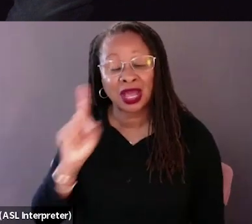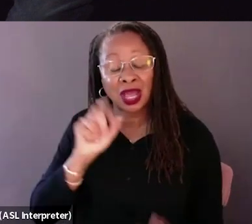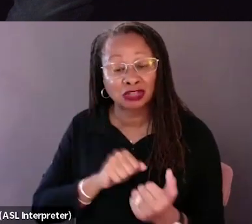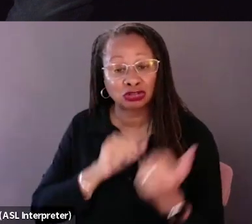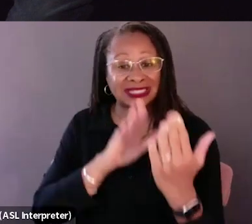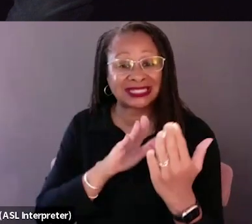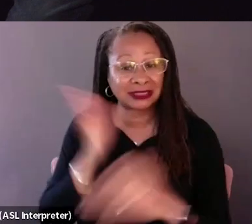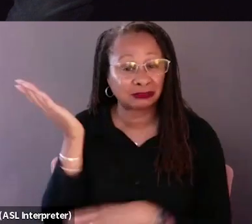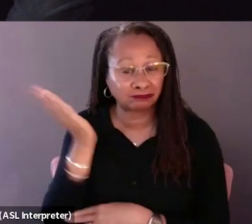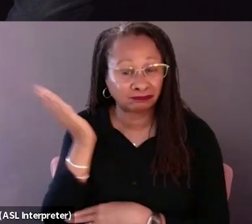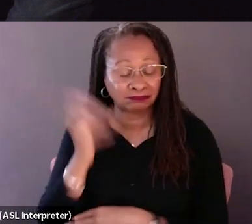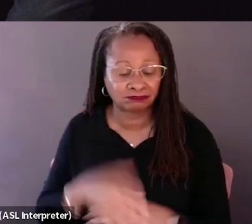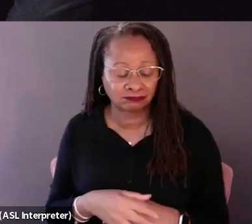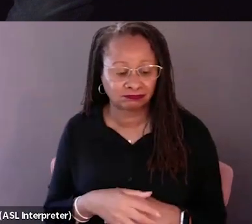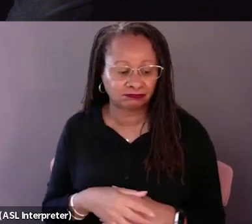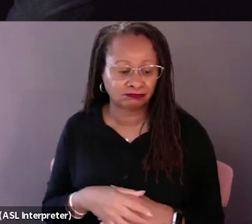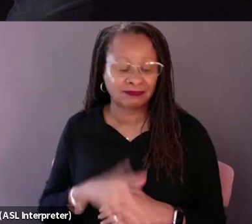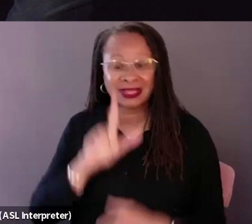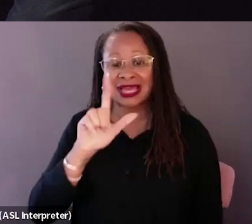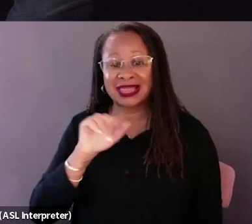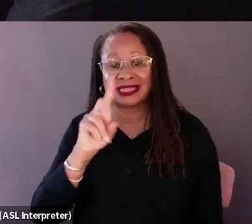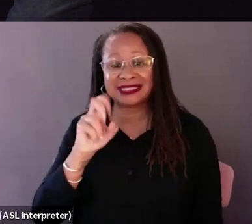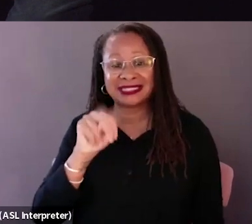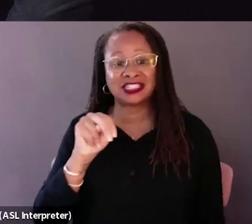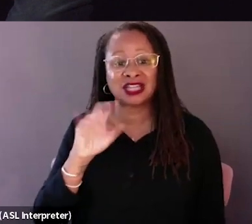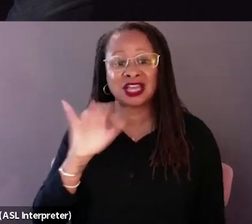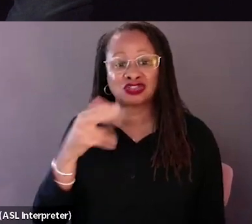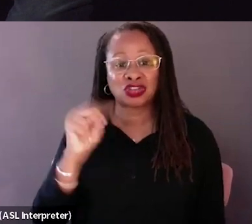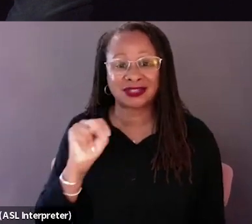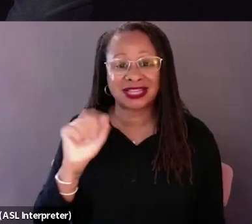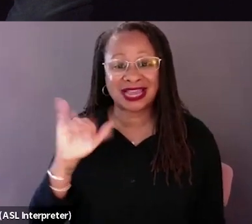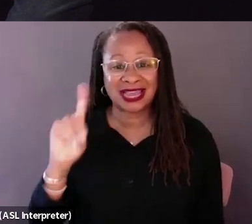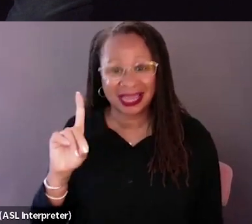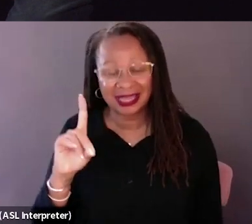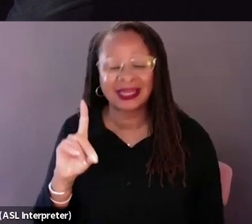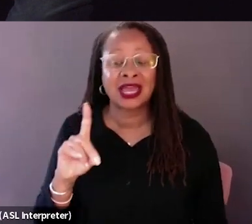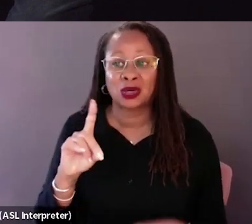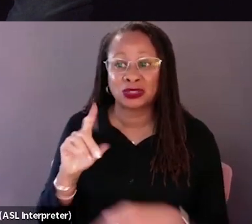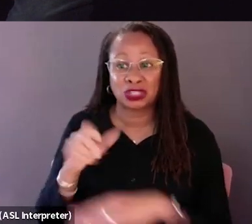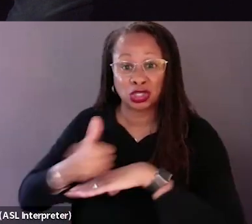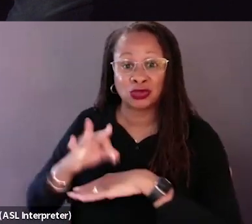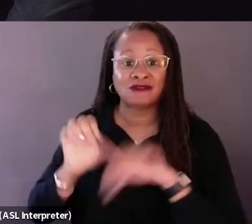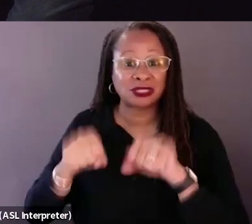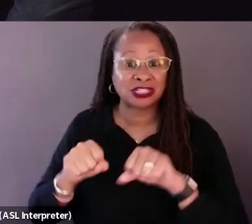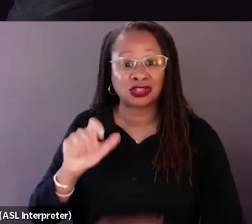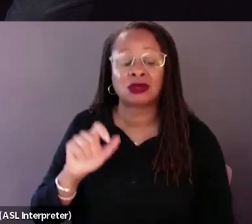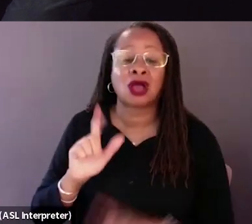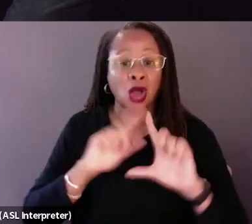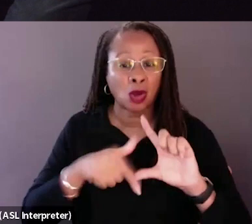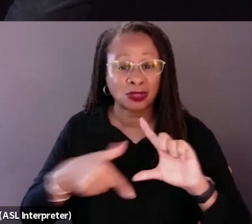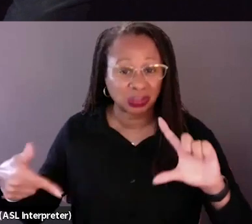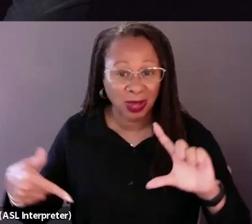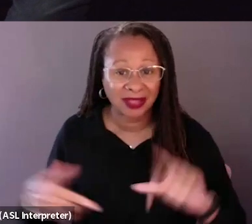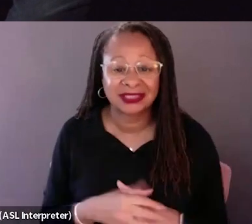addressing Lyndon Johnson's aide, who is accused of potential homosexuality. And then the